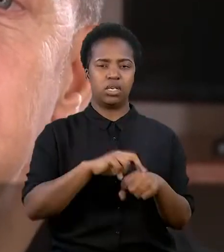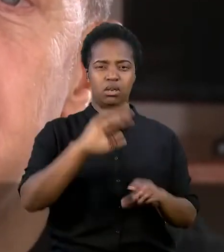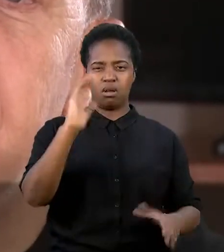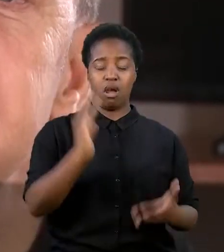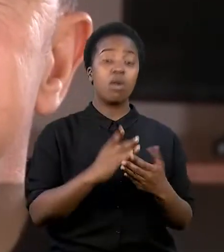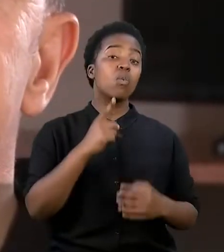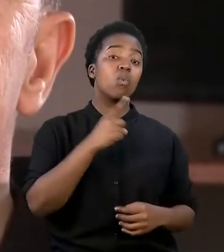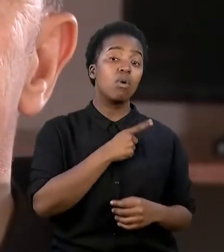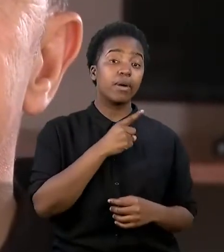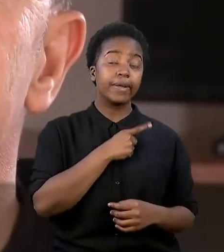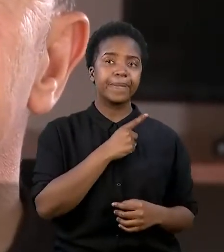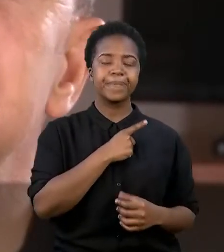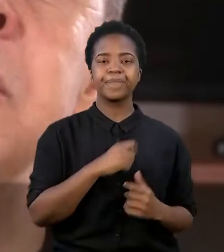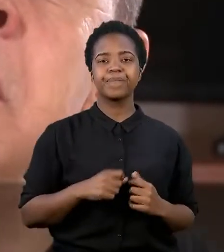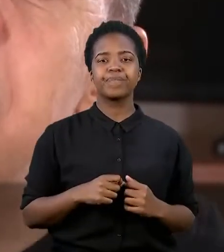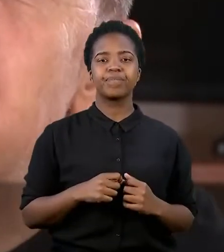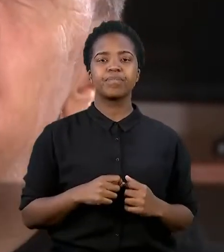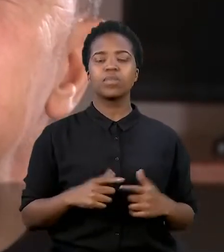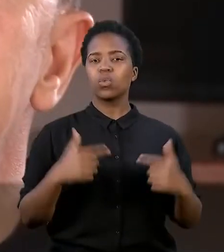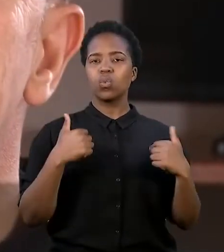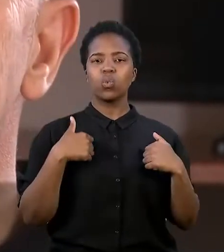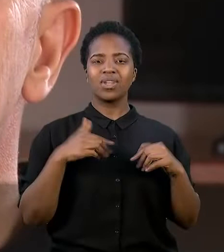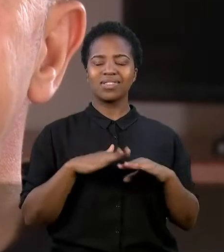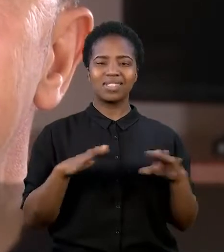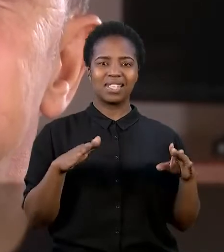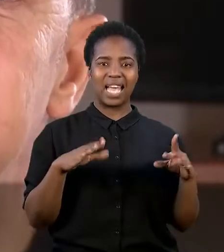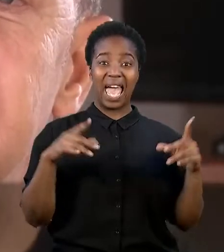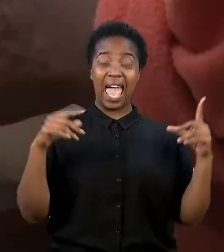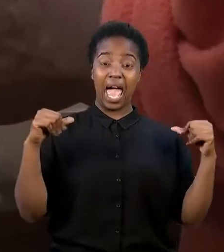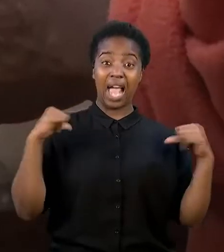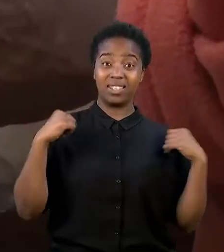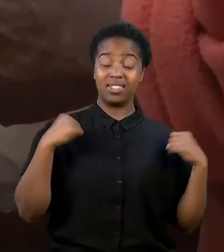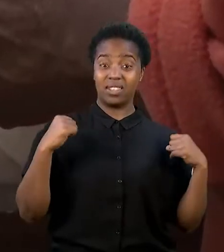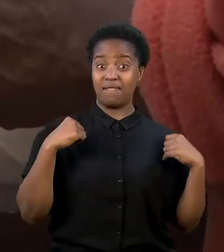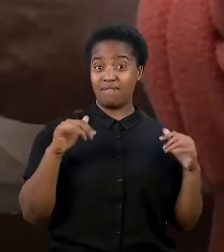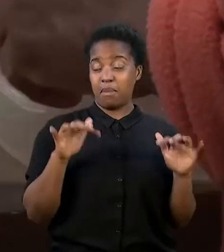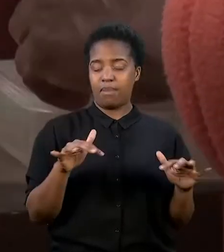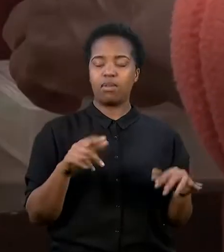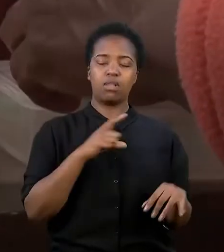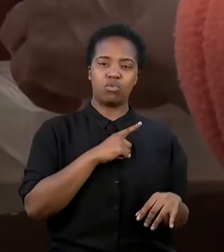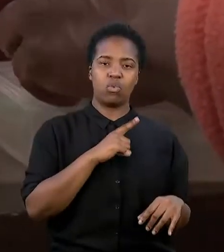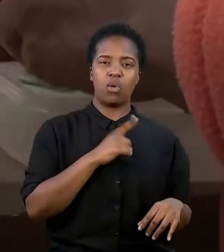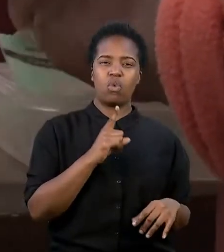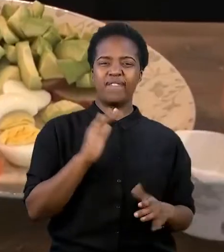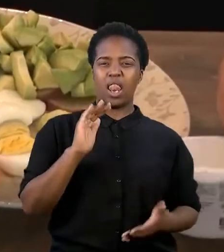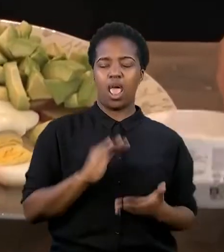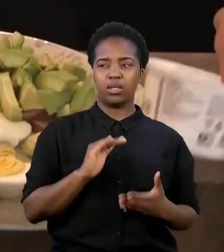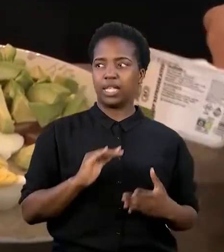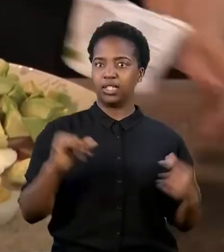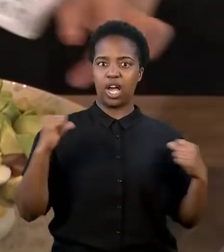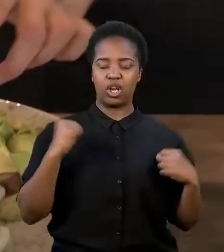people. Reason for that is because we are not active as able-bodied people, and we have